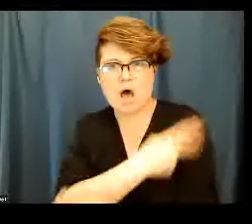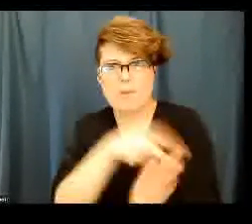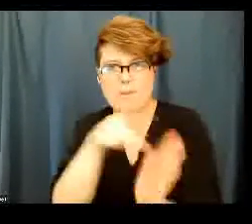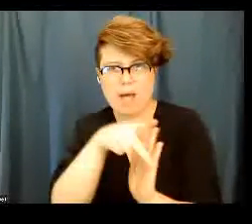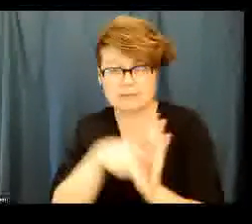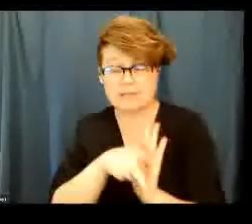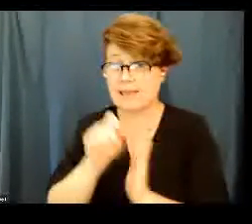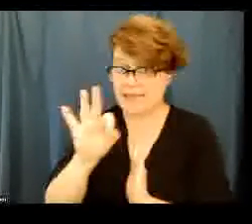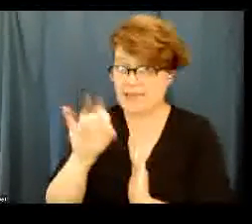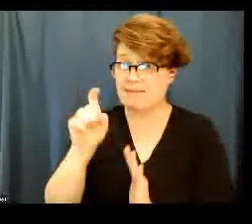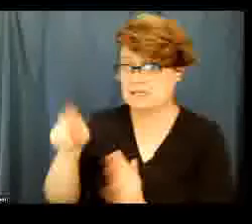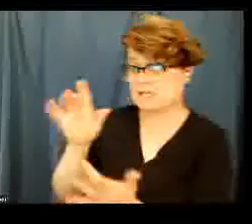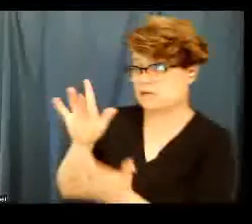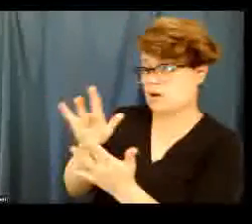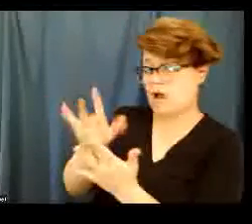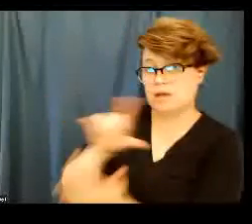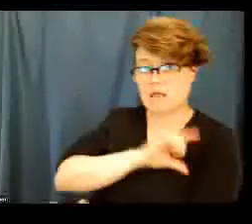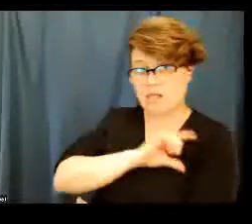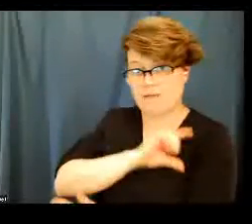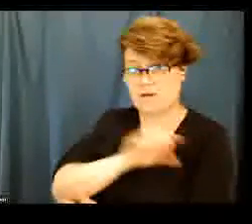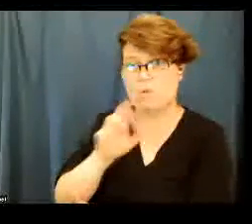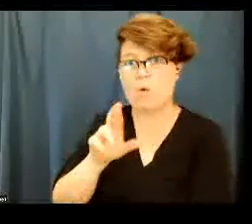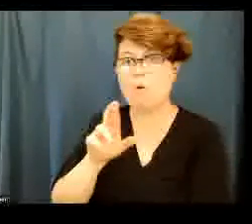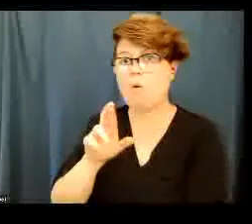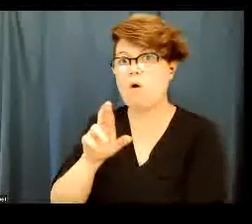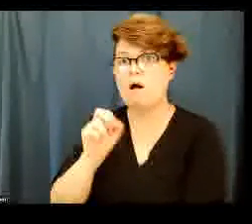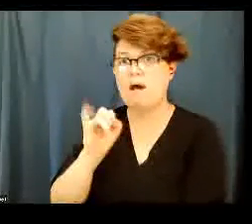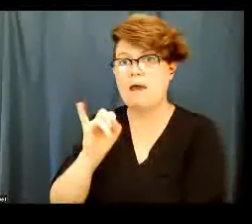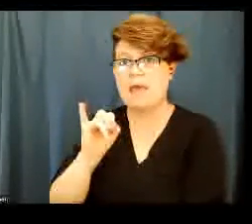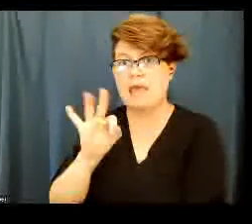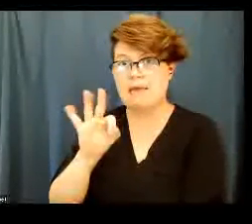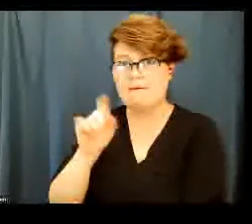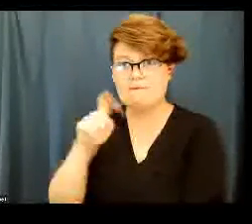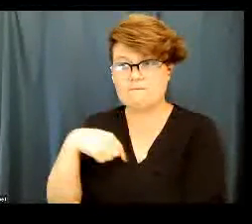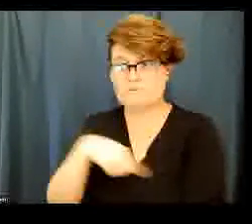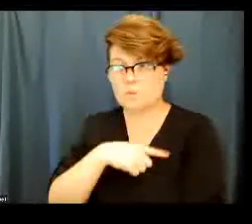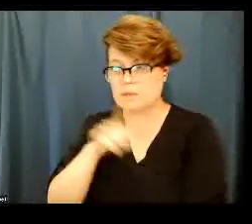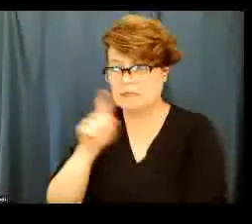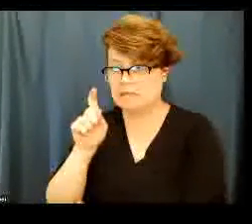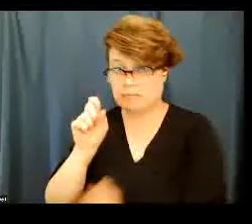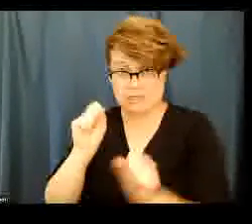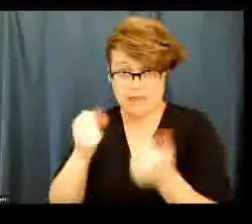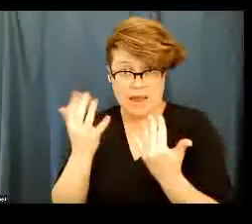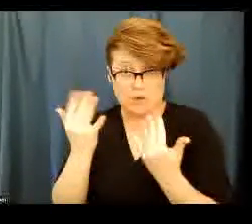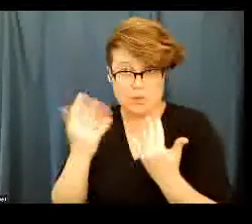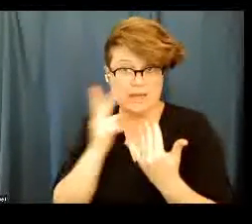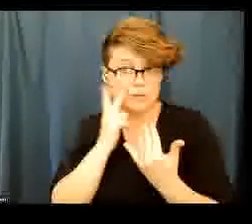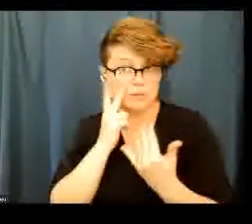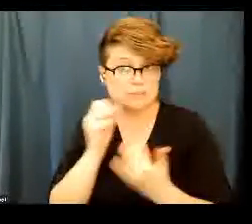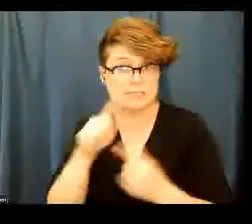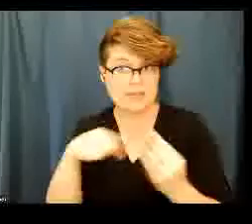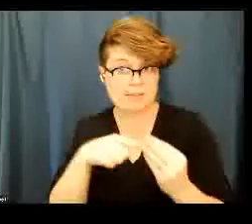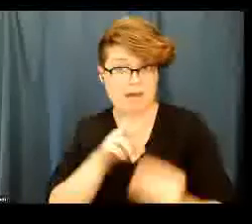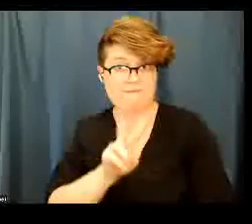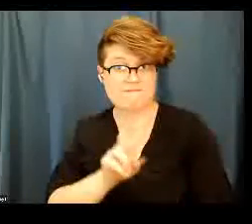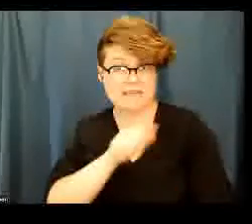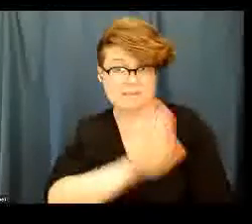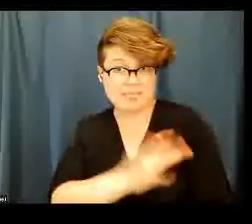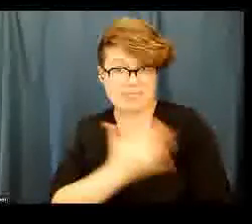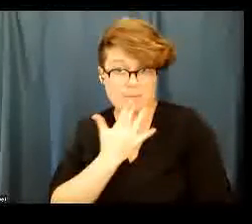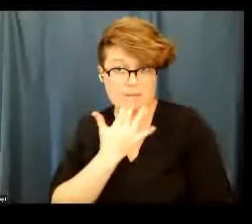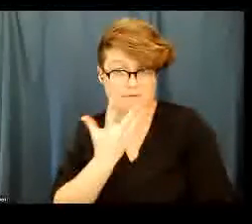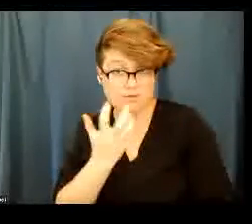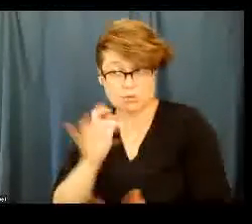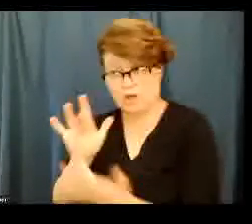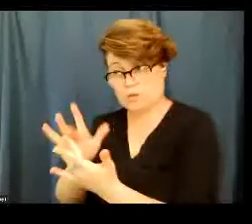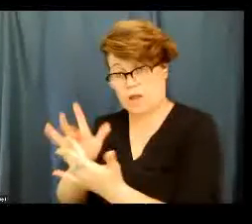law enforcement, or if we actually can wait to see if the victim wants to contact law enforcement.